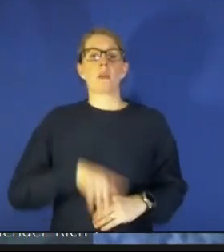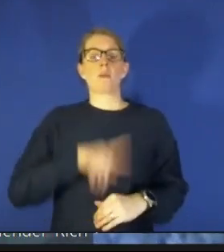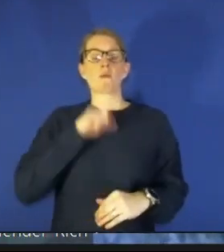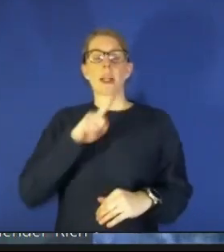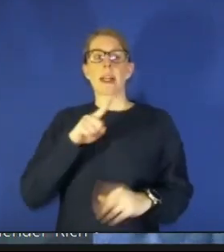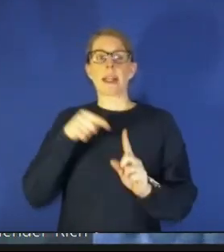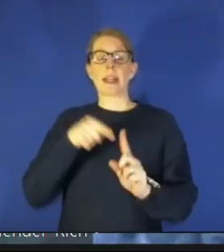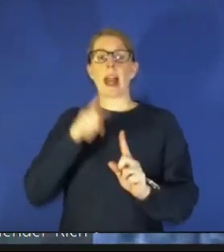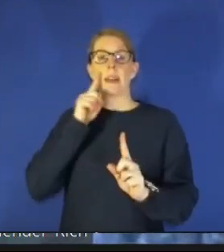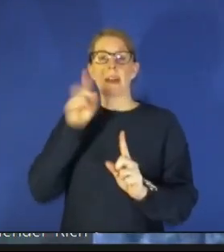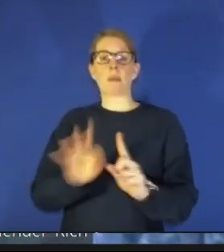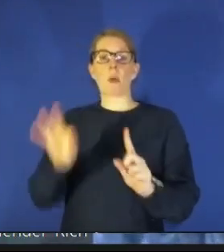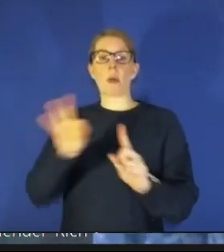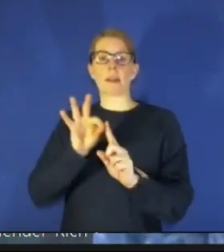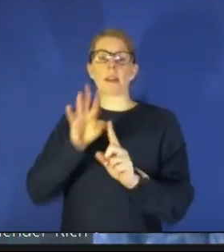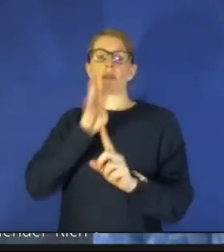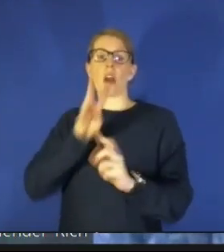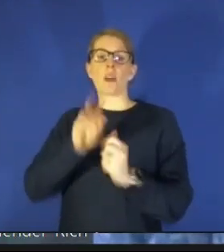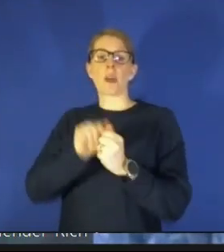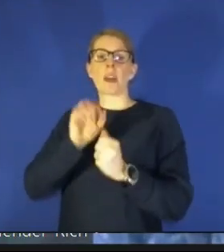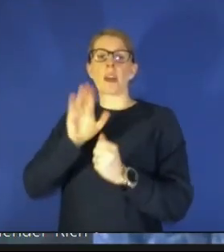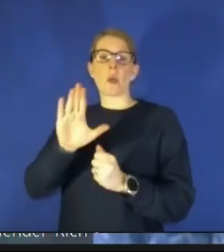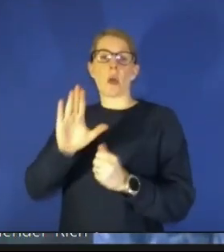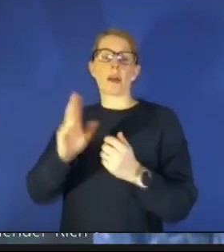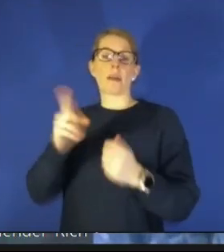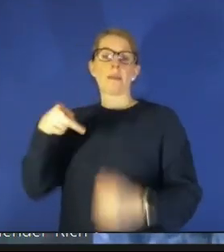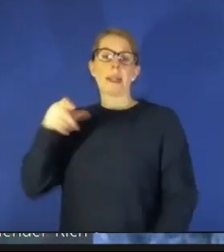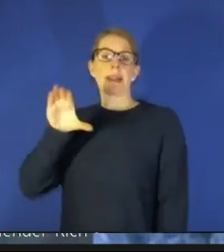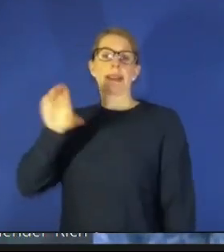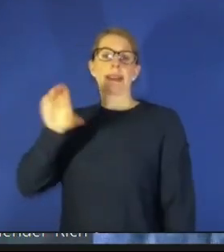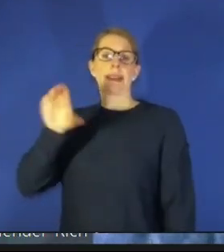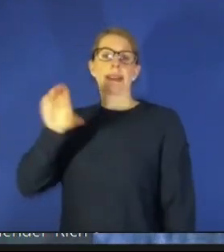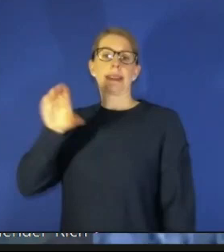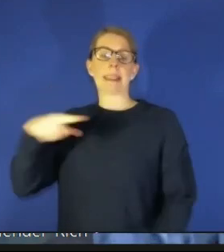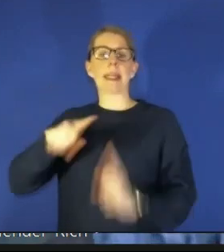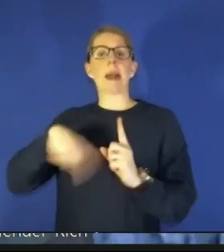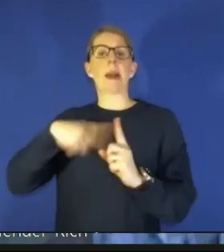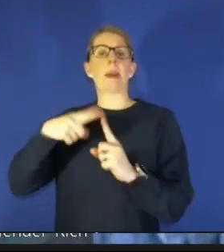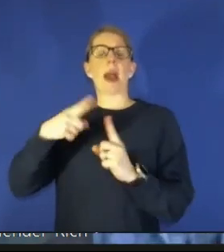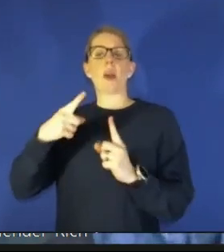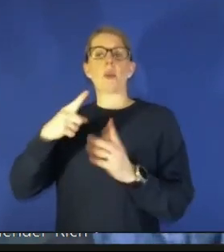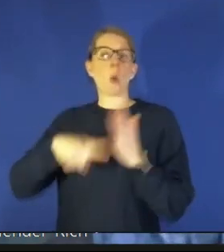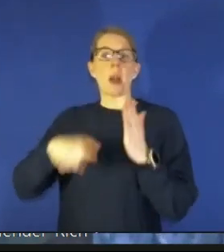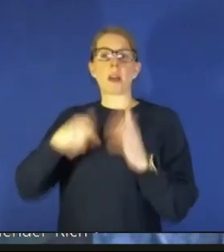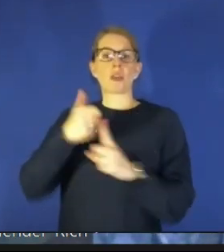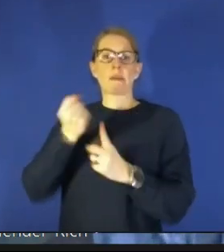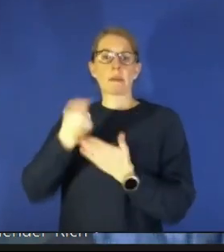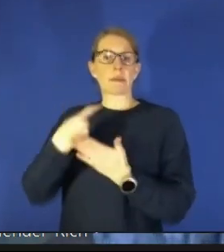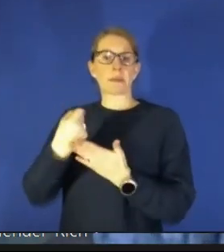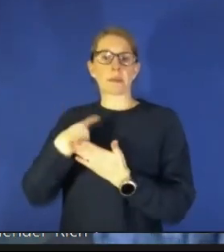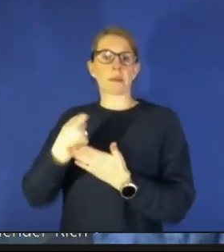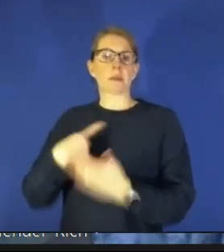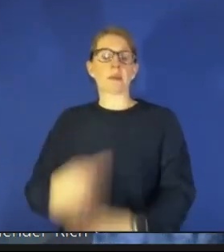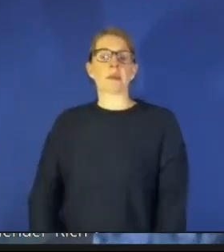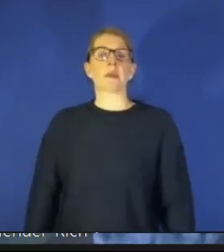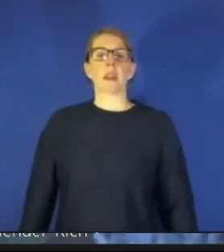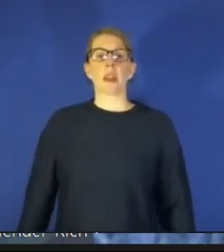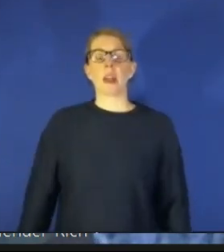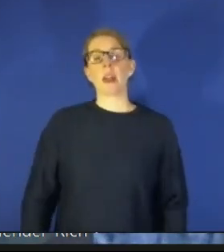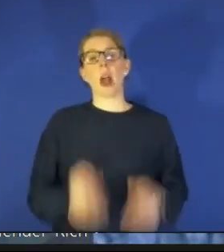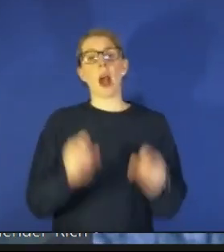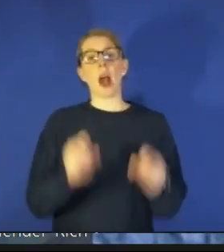important to always talk to your primary care provider about what things you're taking, because certainly there are opportunities